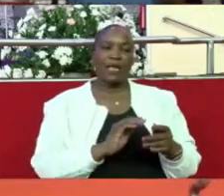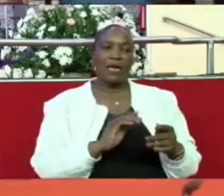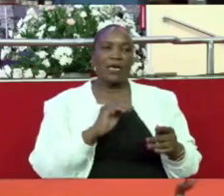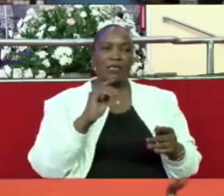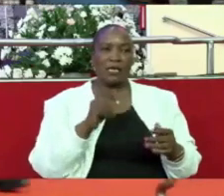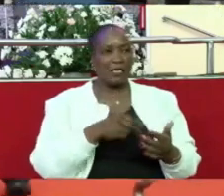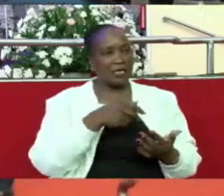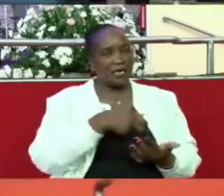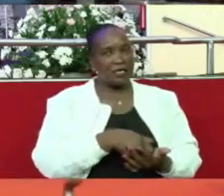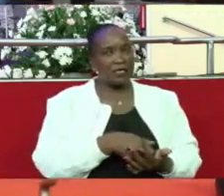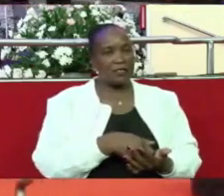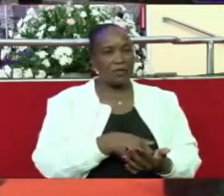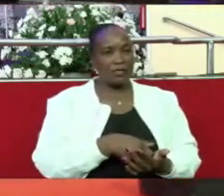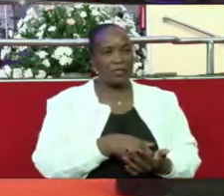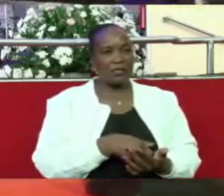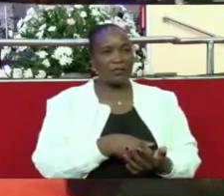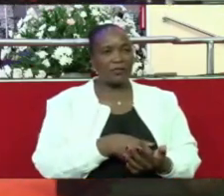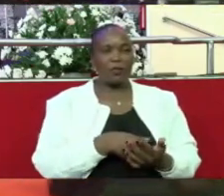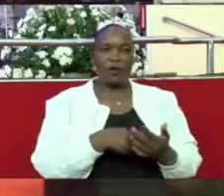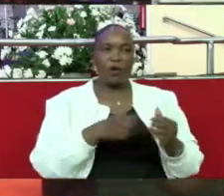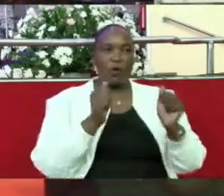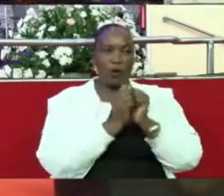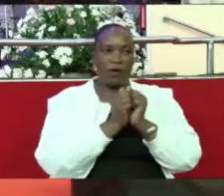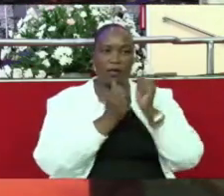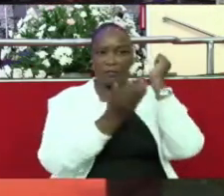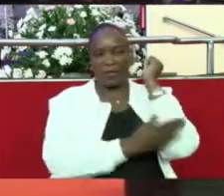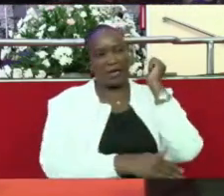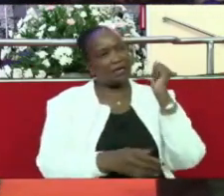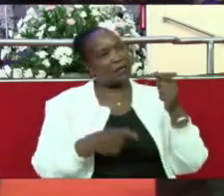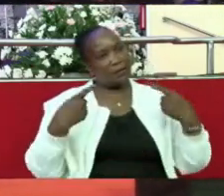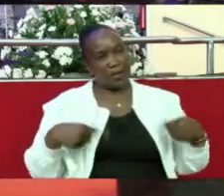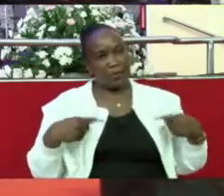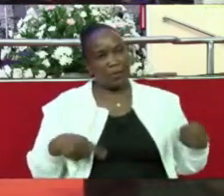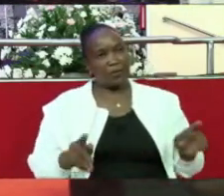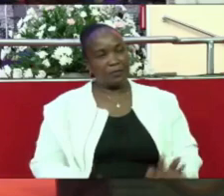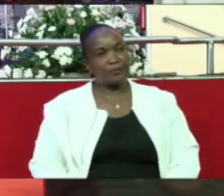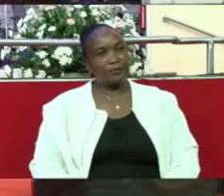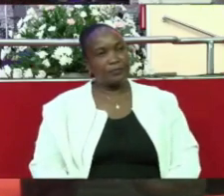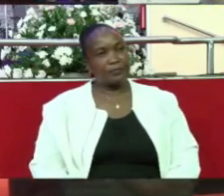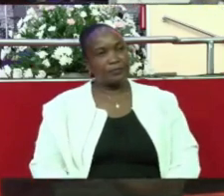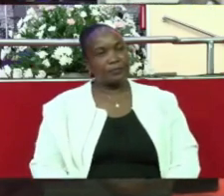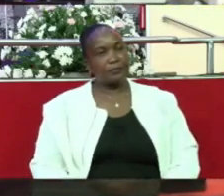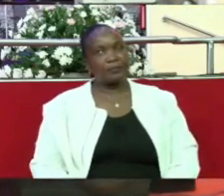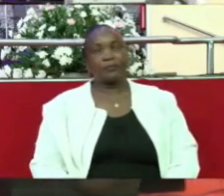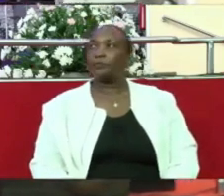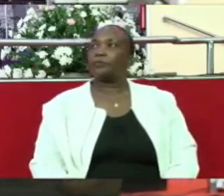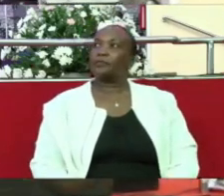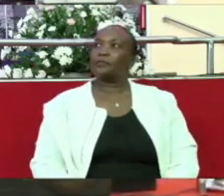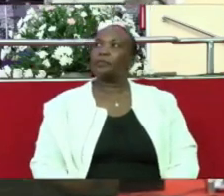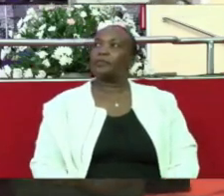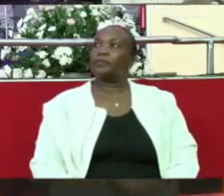blessed. Because it's there that the Lord commands a blessing. It is there that the Lord says everything that you do,